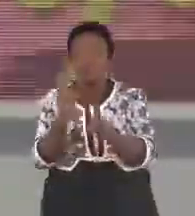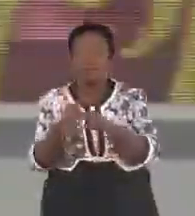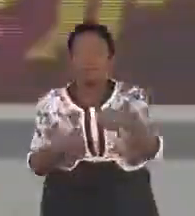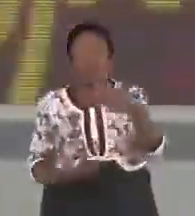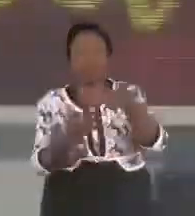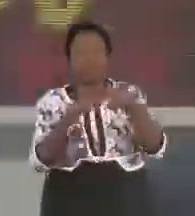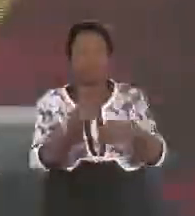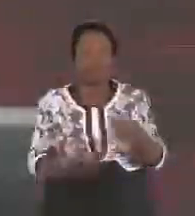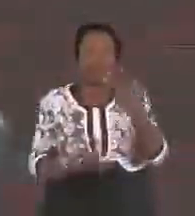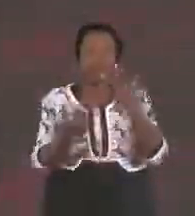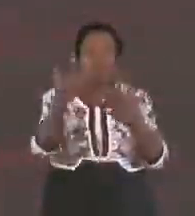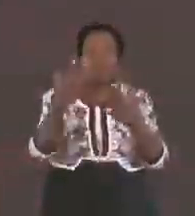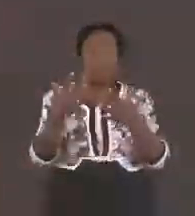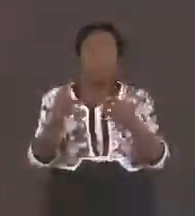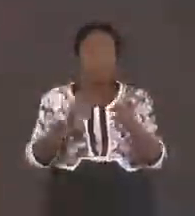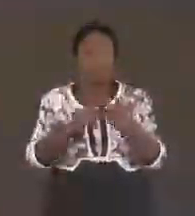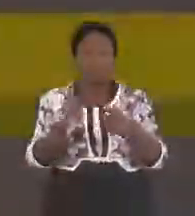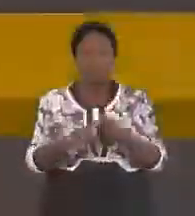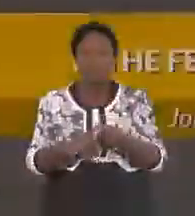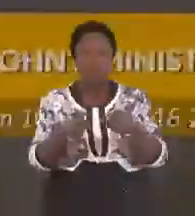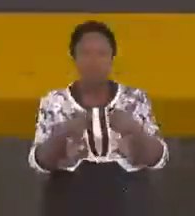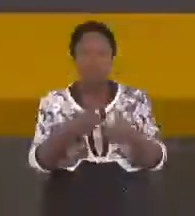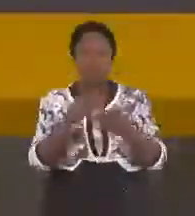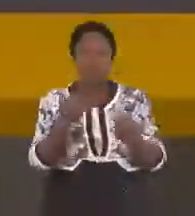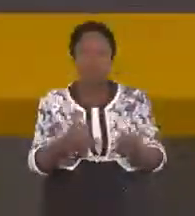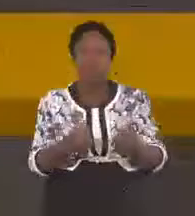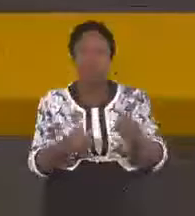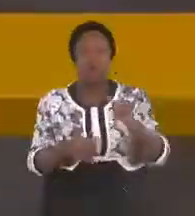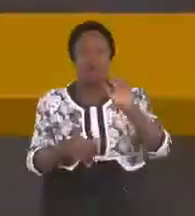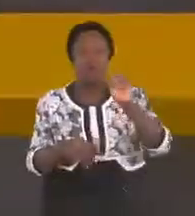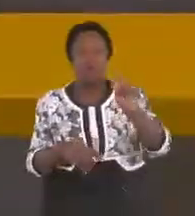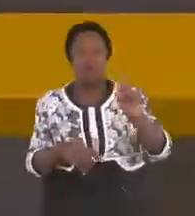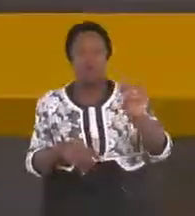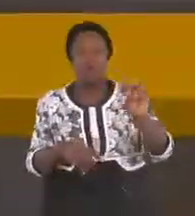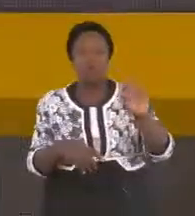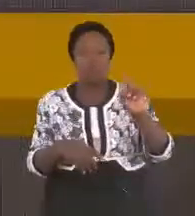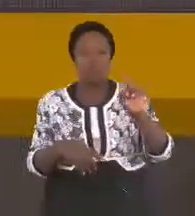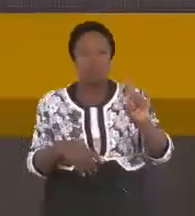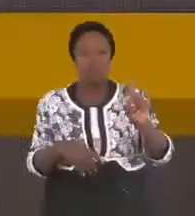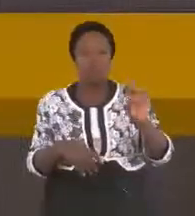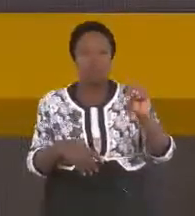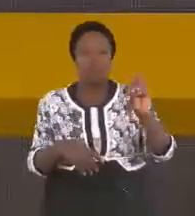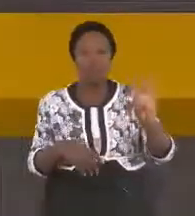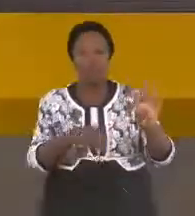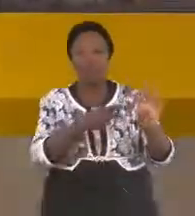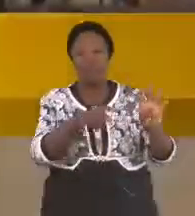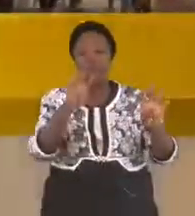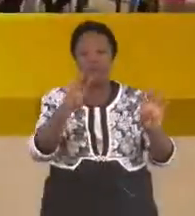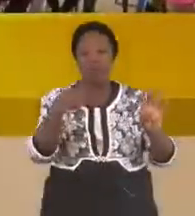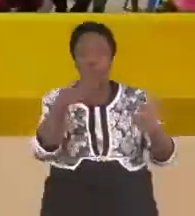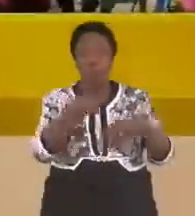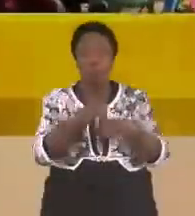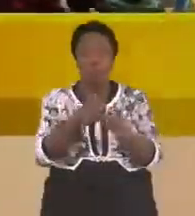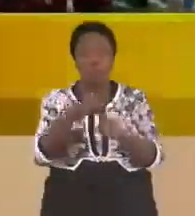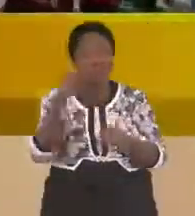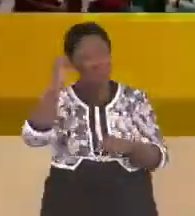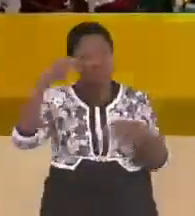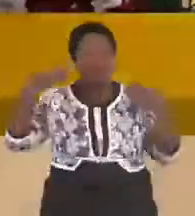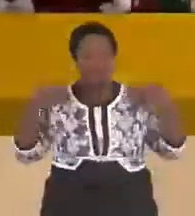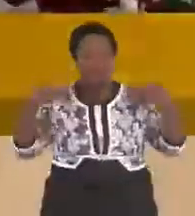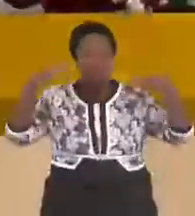Psalm 104, reading from verse 4, who maketh his angel spirits and